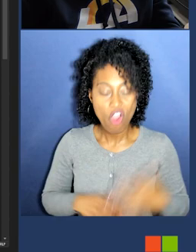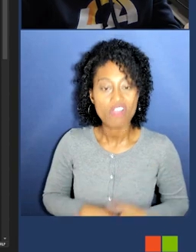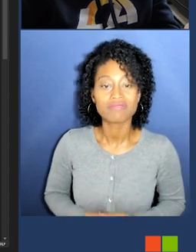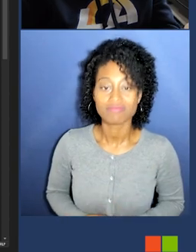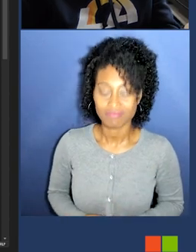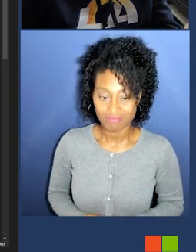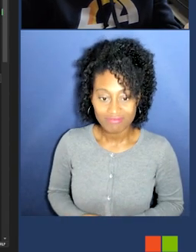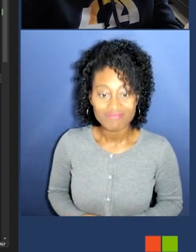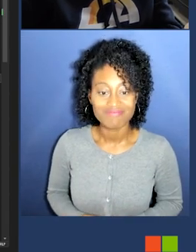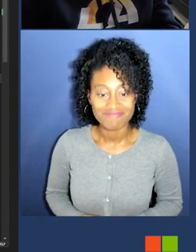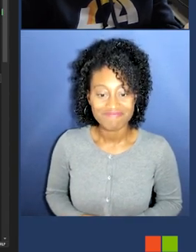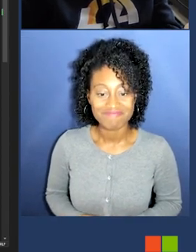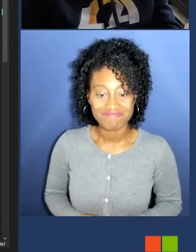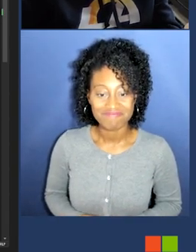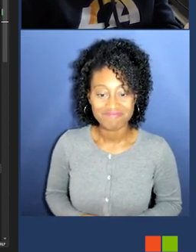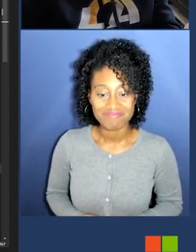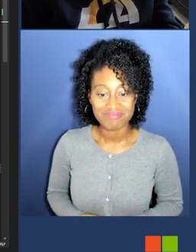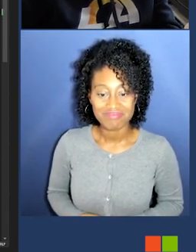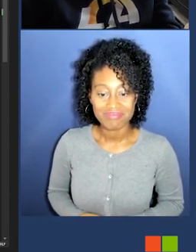our own event model.